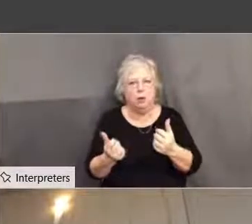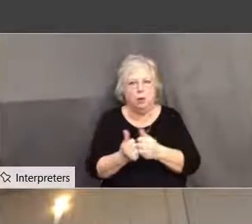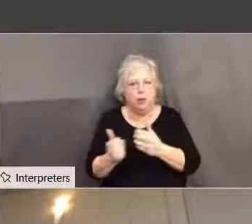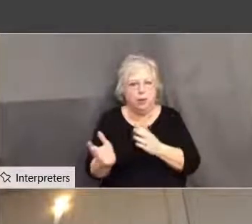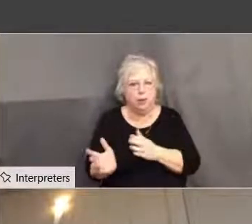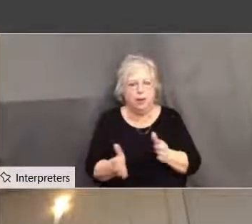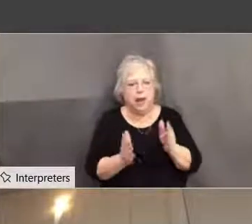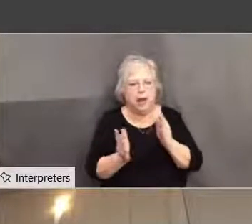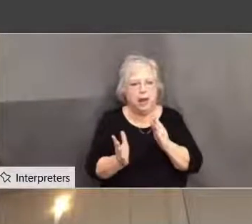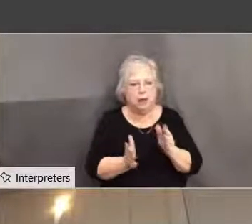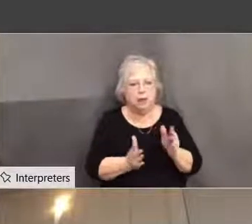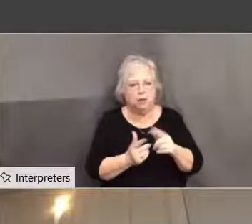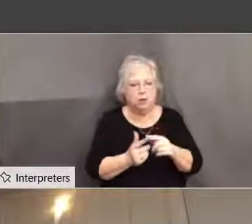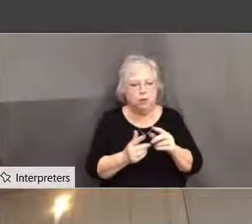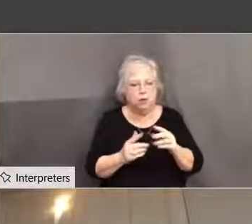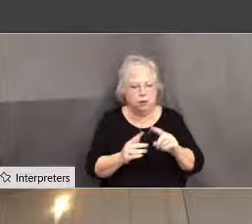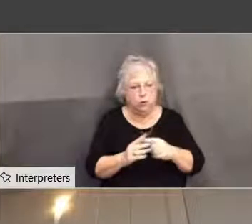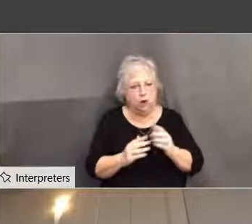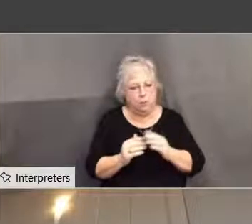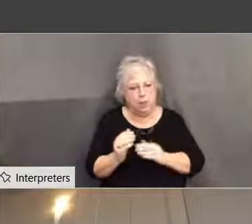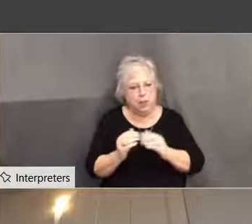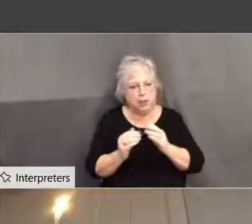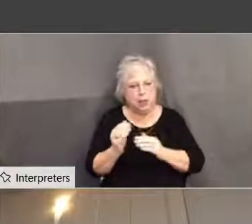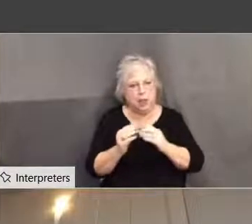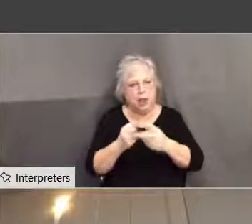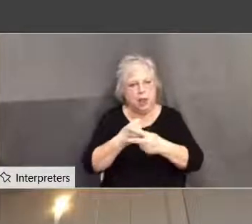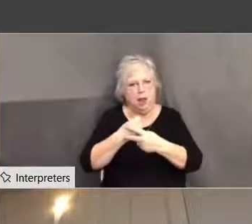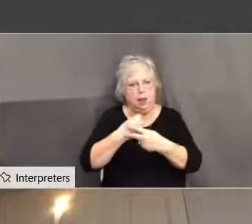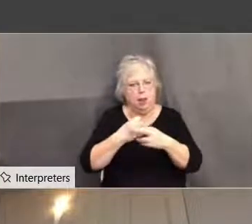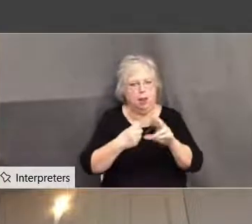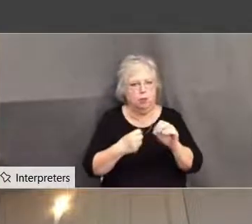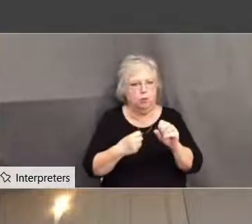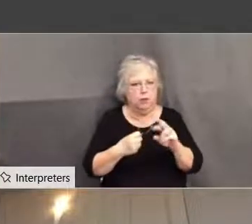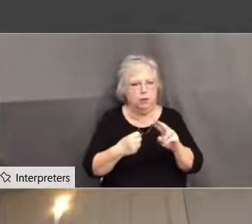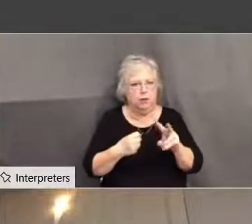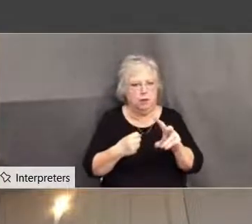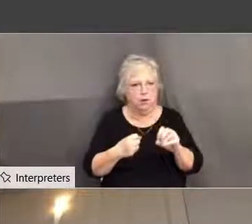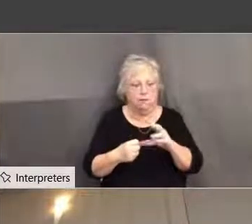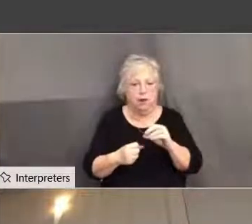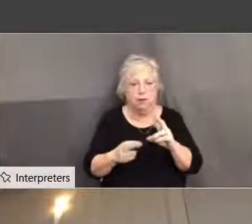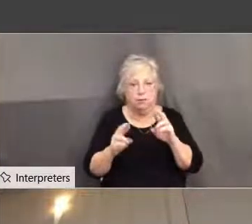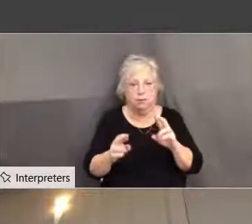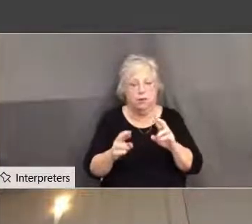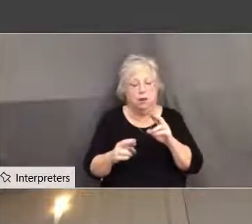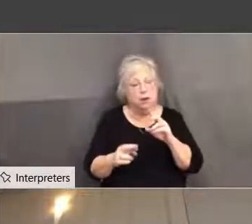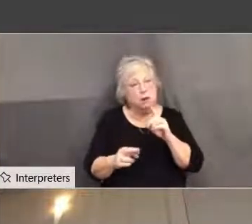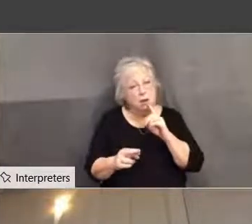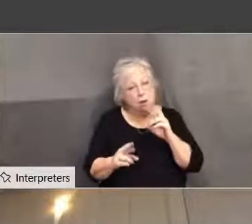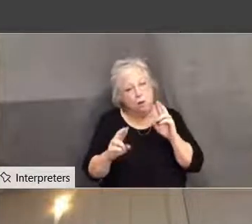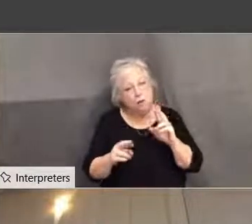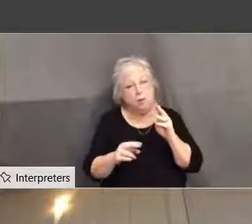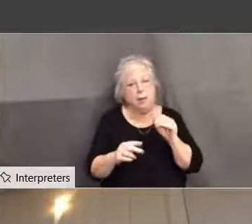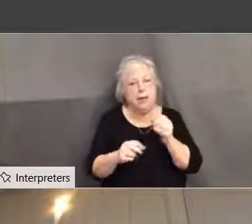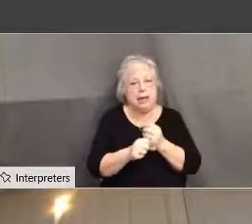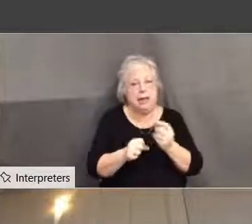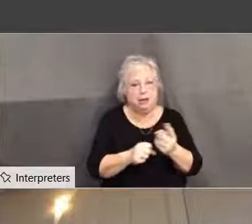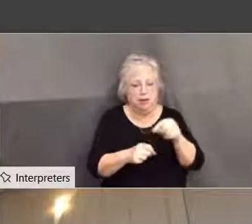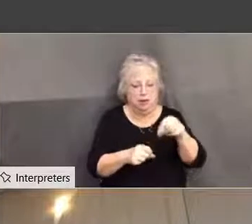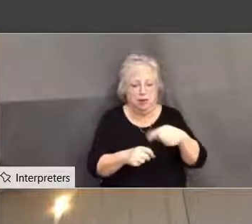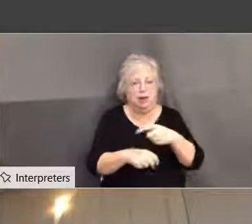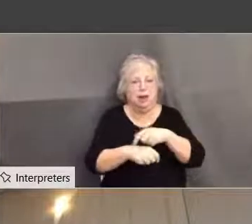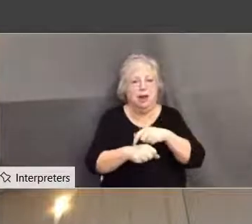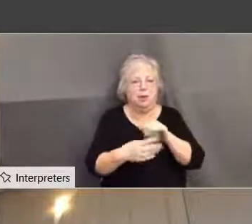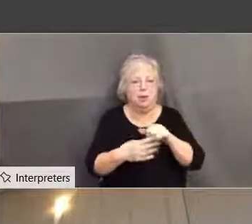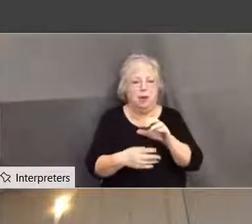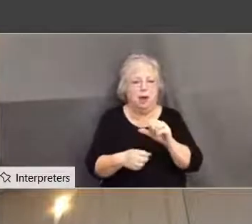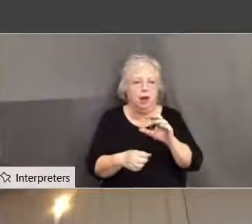plan to start building the reserve, and the fact that surely by this time next year, COVID and the economy will